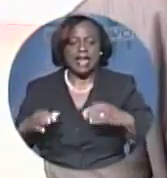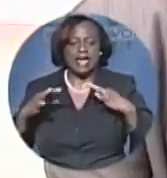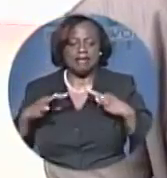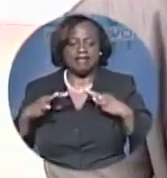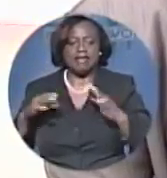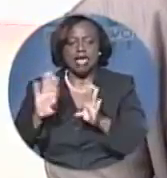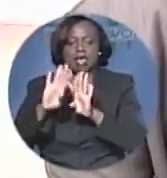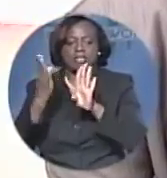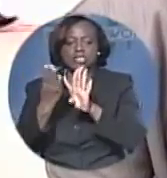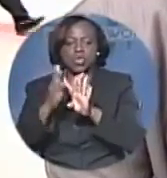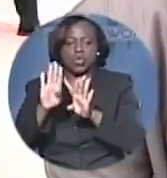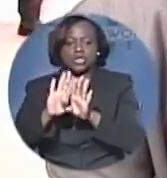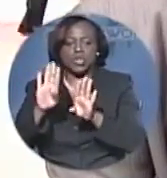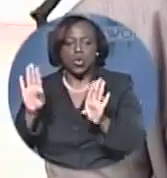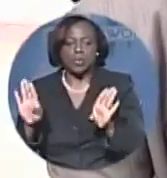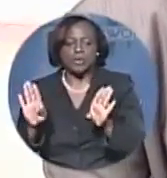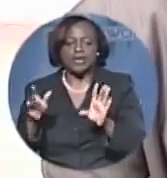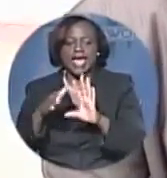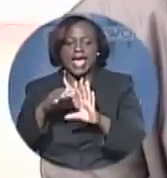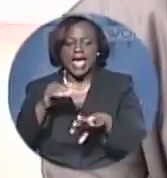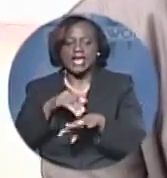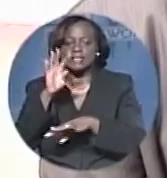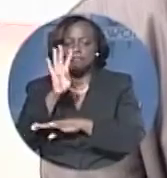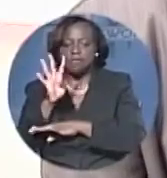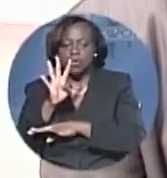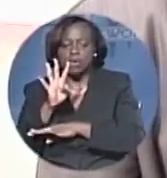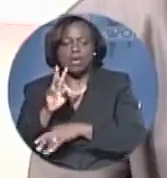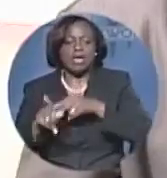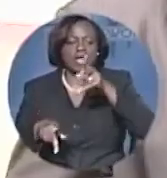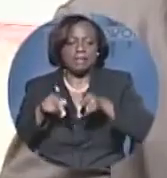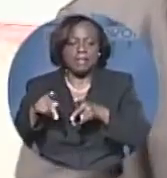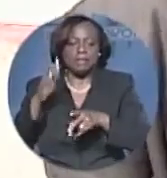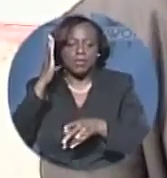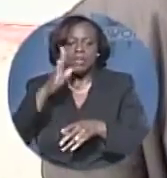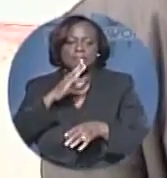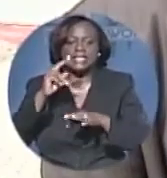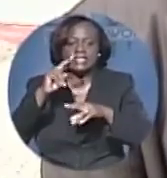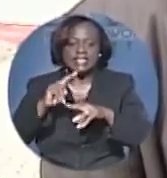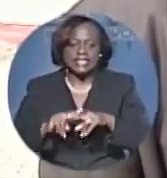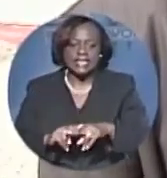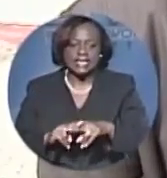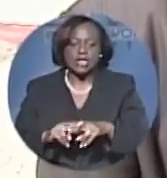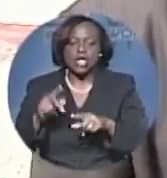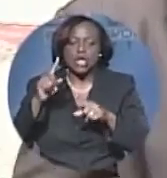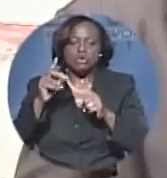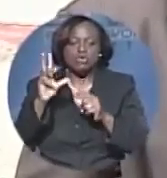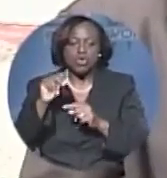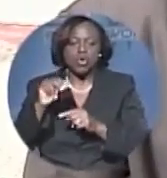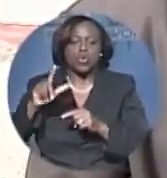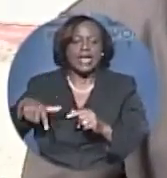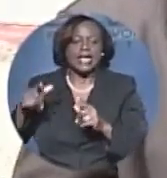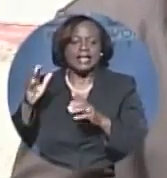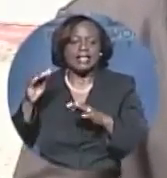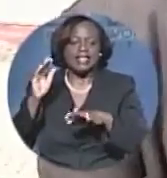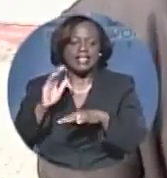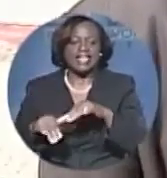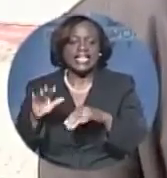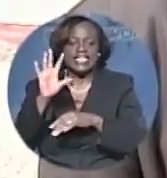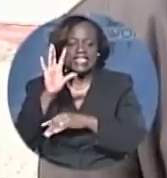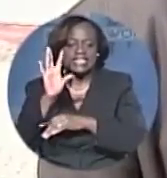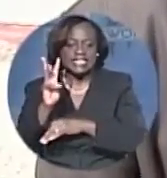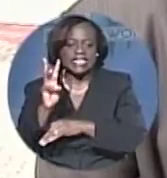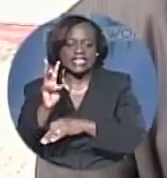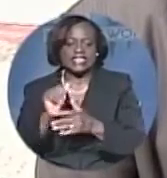p.m. We expect for people to be seated no later than 6 p.m. This is a stadium atmosphere, so you have to come early and you have to be